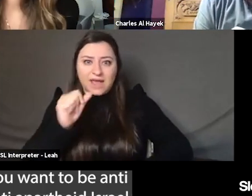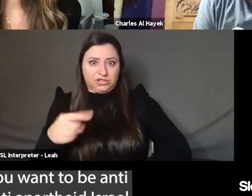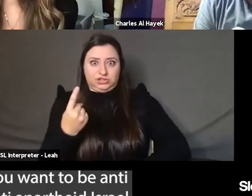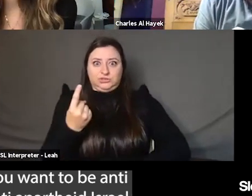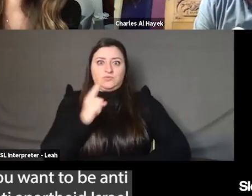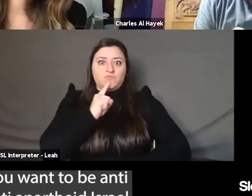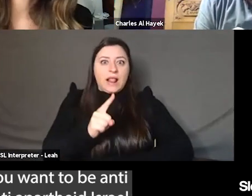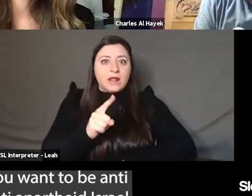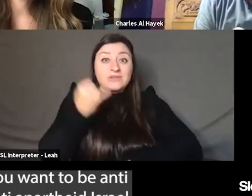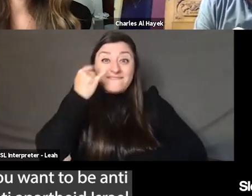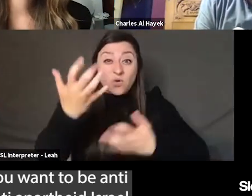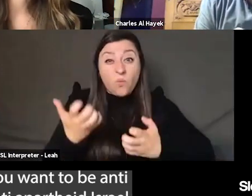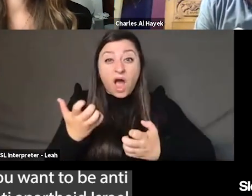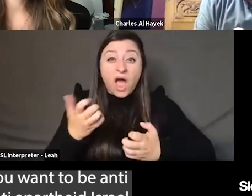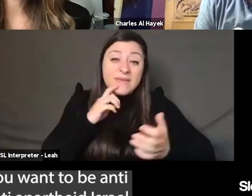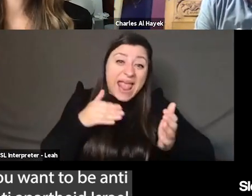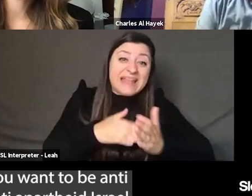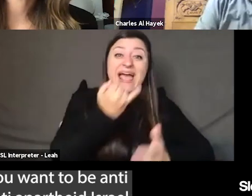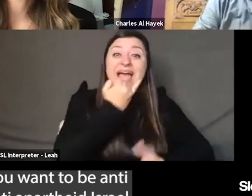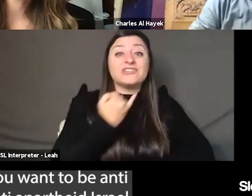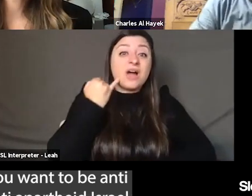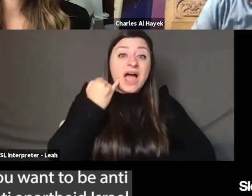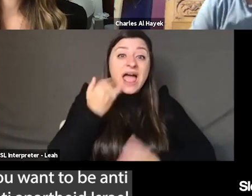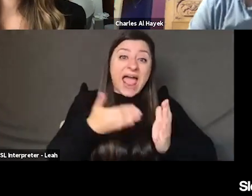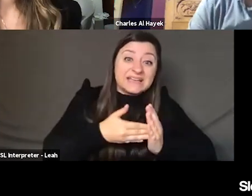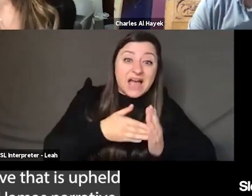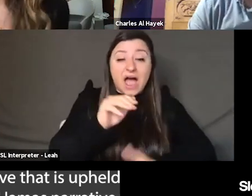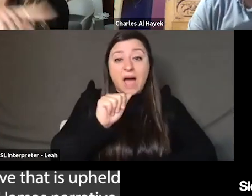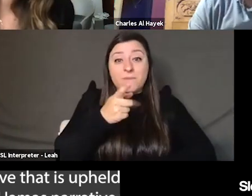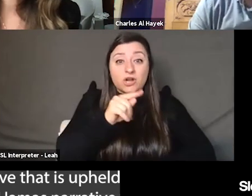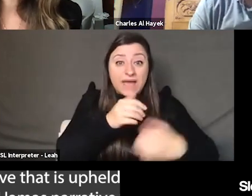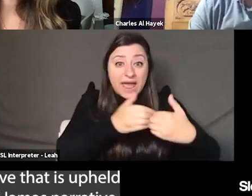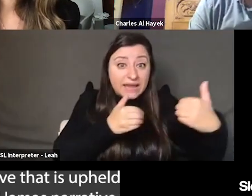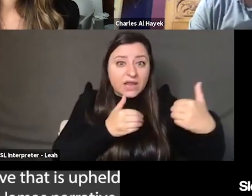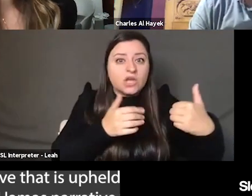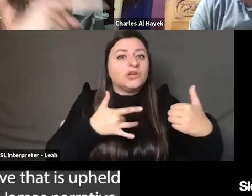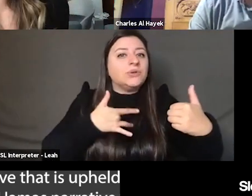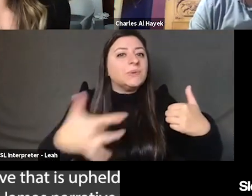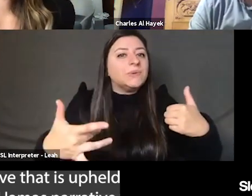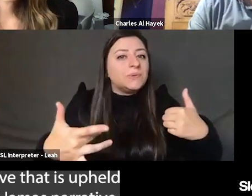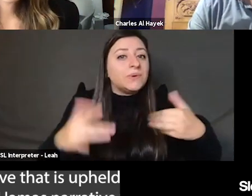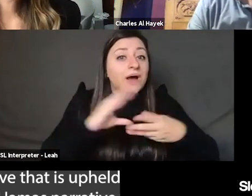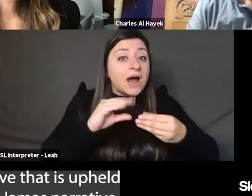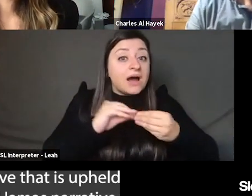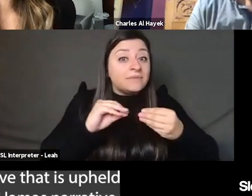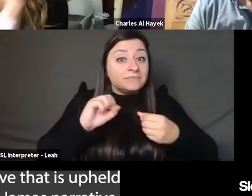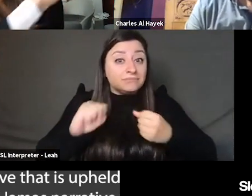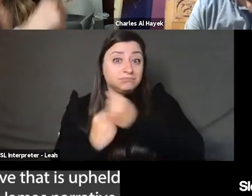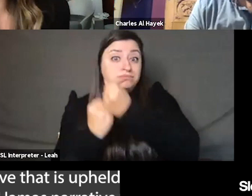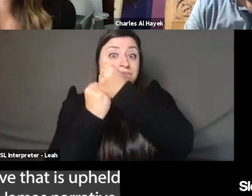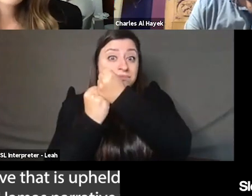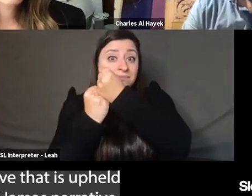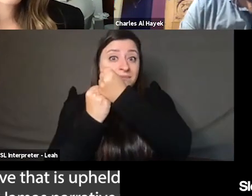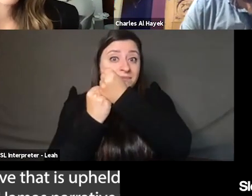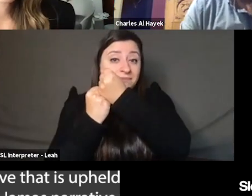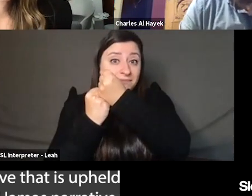today, if you want to be anti-Israel in terms of anti-apartheid Israel, usually the narrative that is upheld is